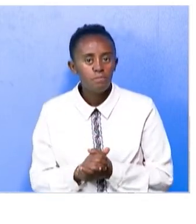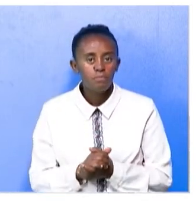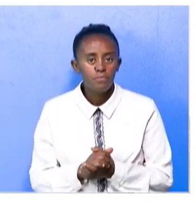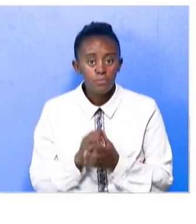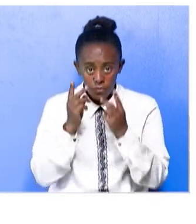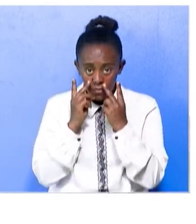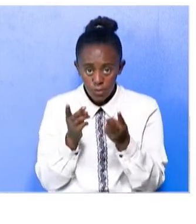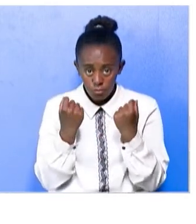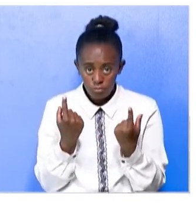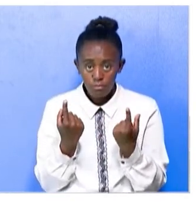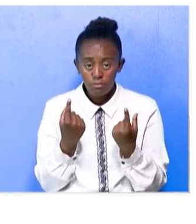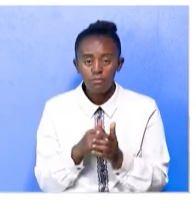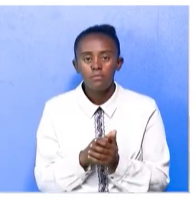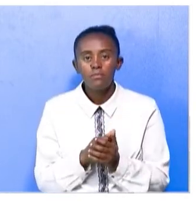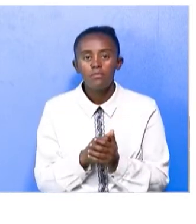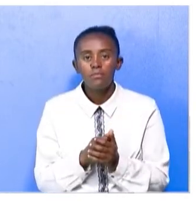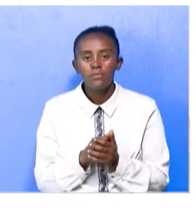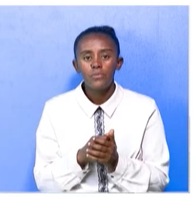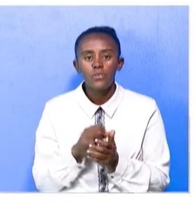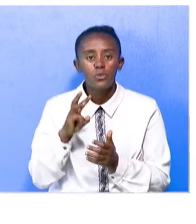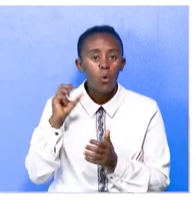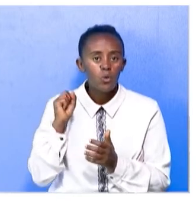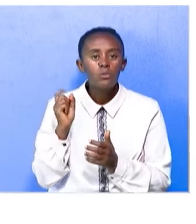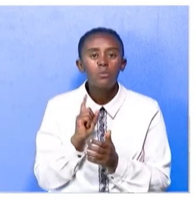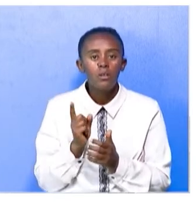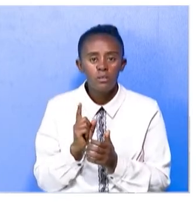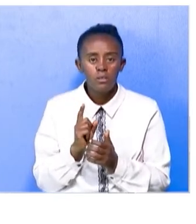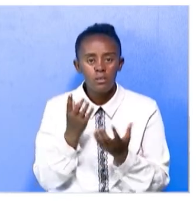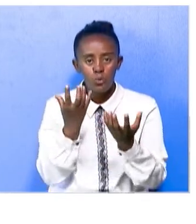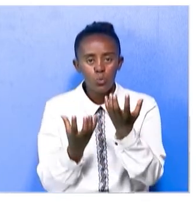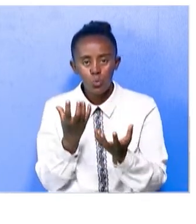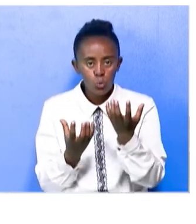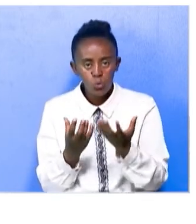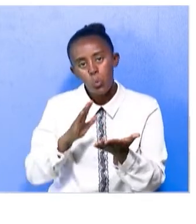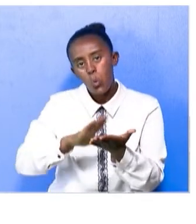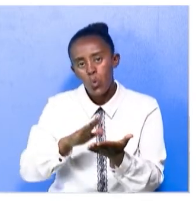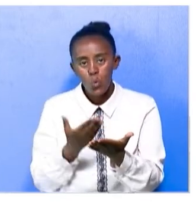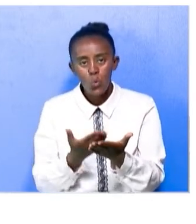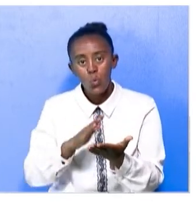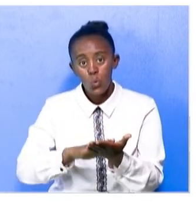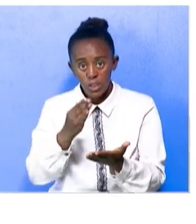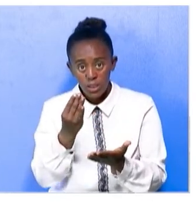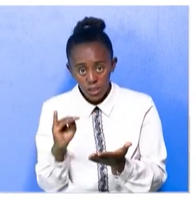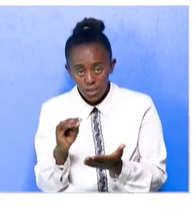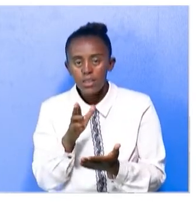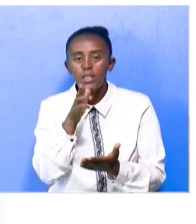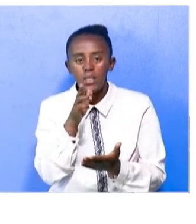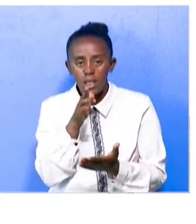you see, was what? Cooking dinner. Cooking